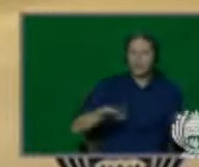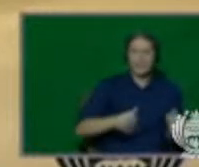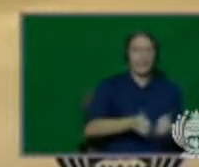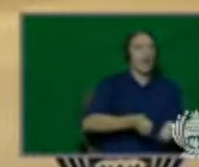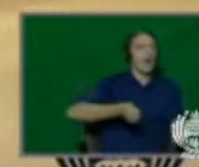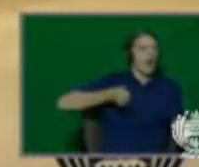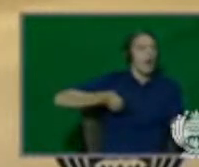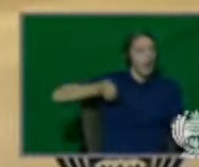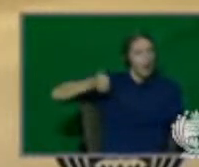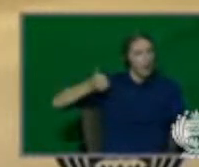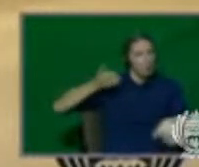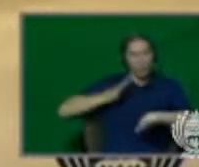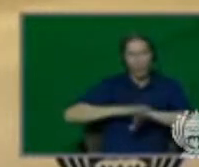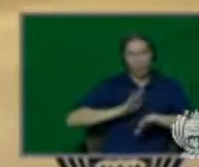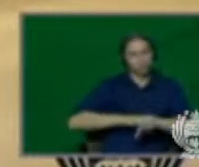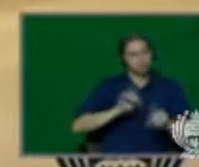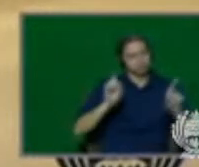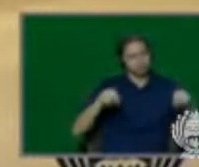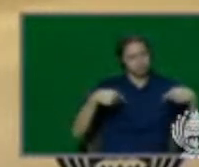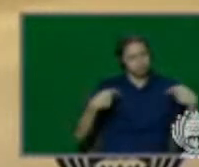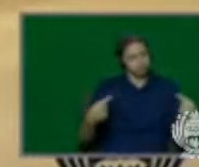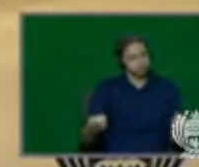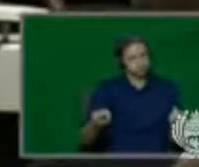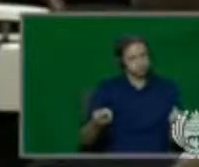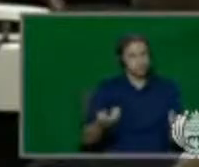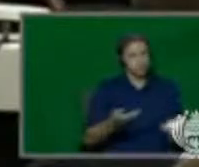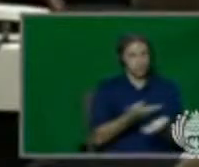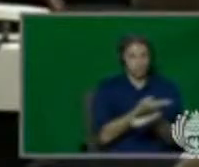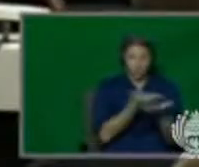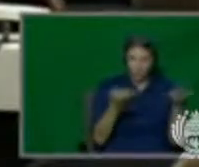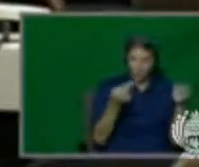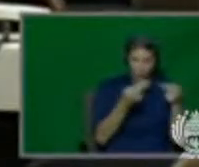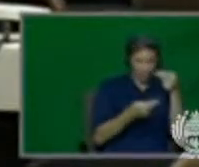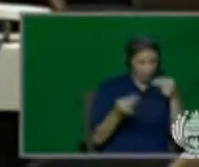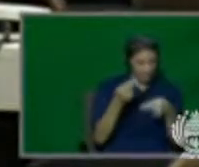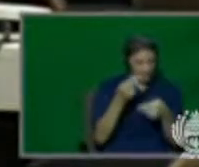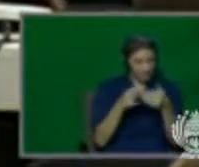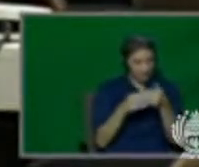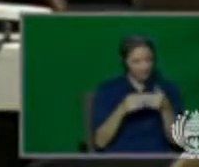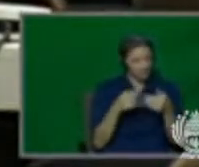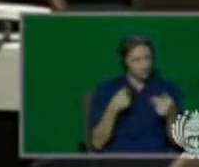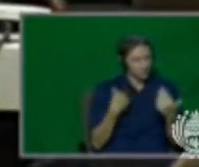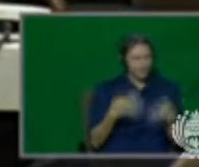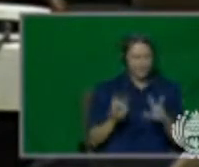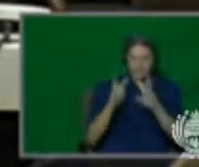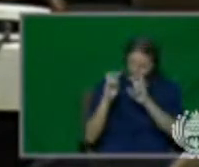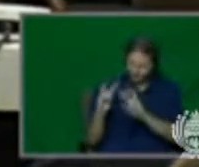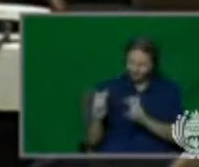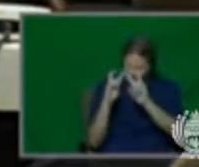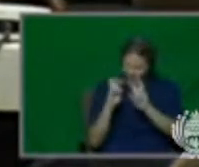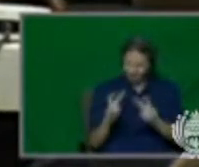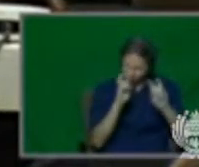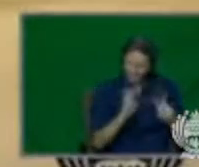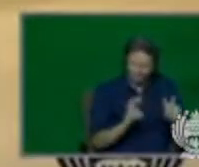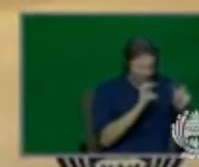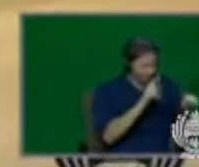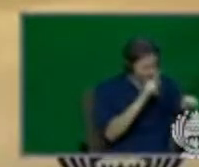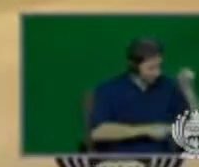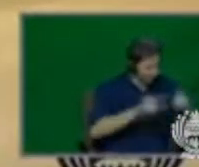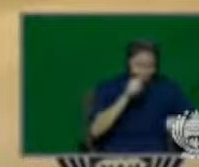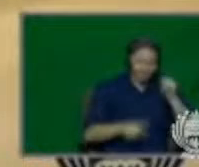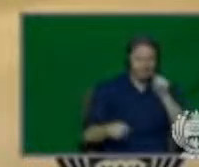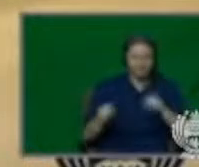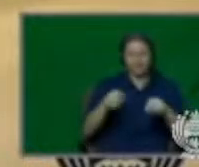Honourable members, we thoroughly examined alternative raising the VAT rate. We weighed the policy